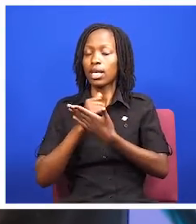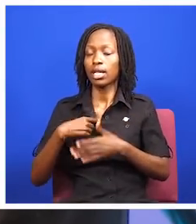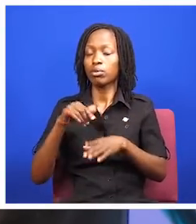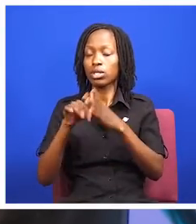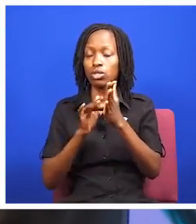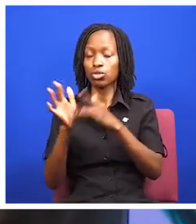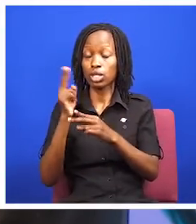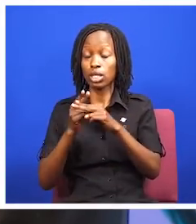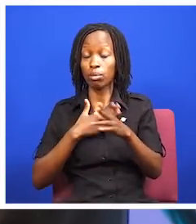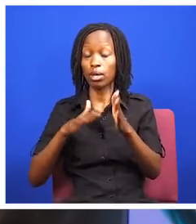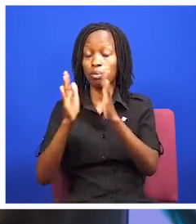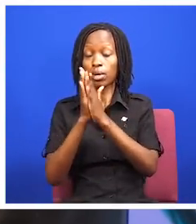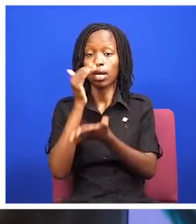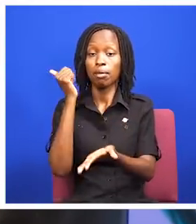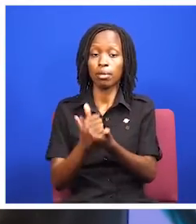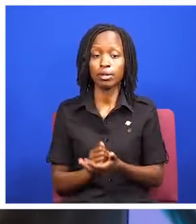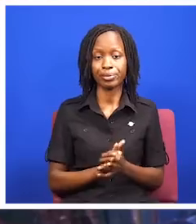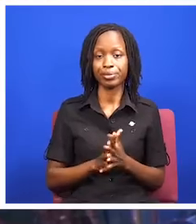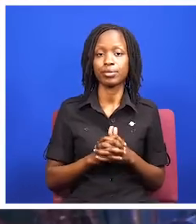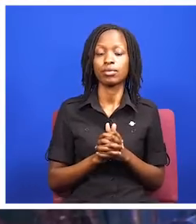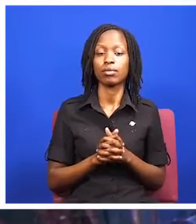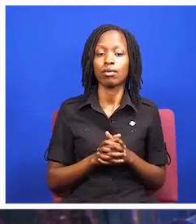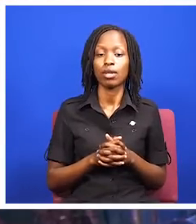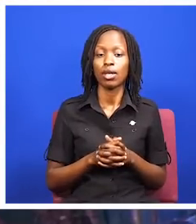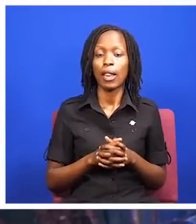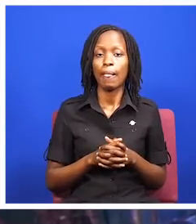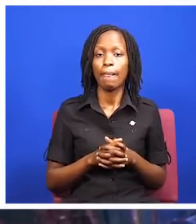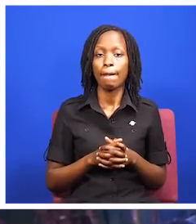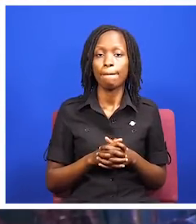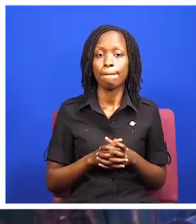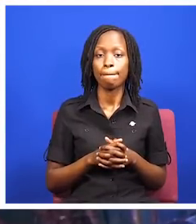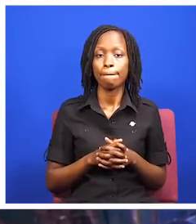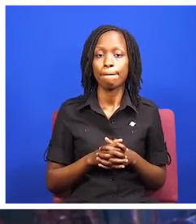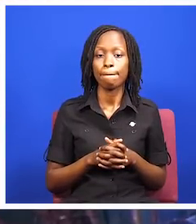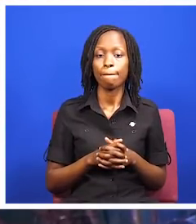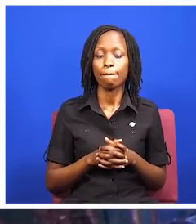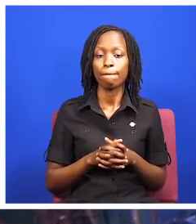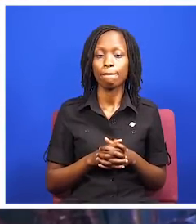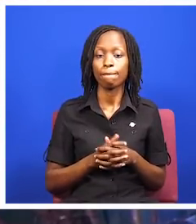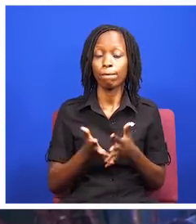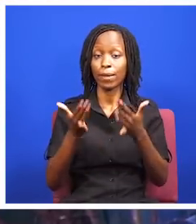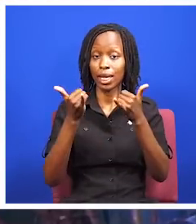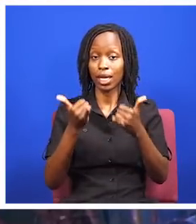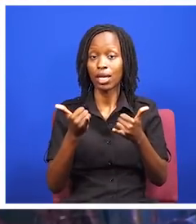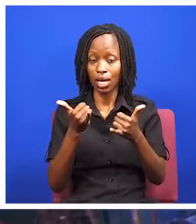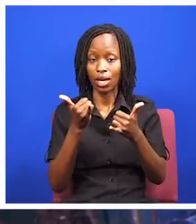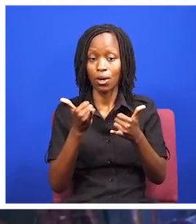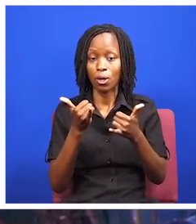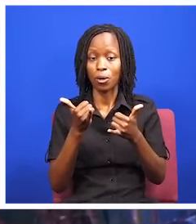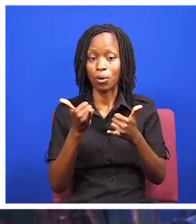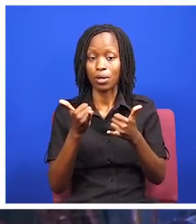pray. Amen. Amen. Amen. Thank you very much, guys. It is that special